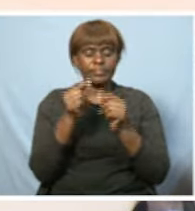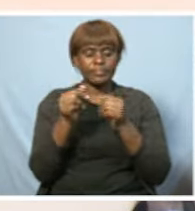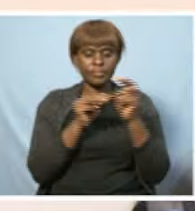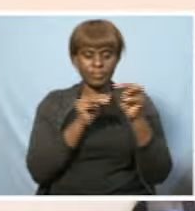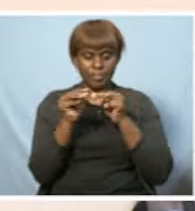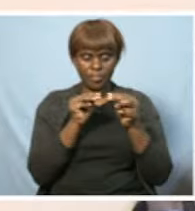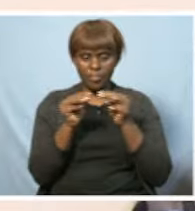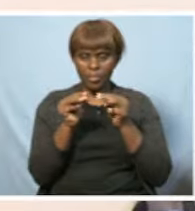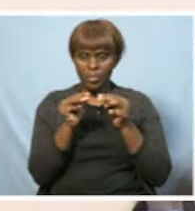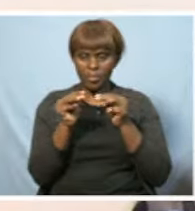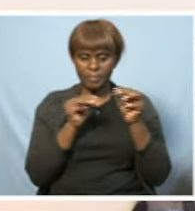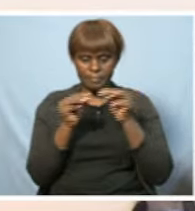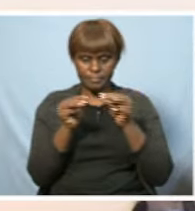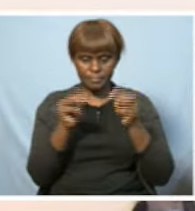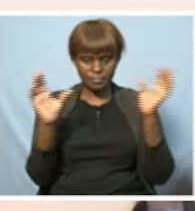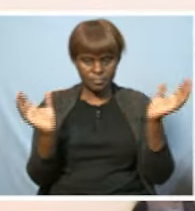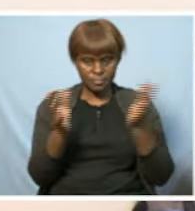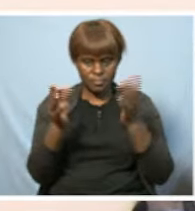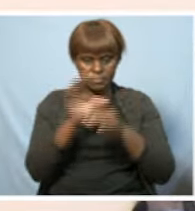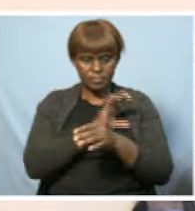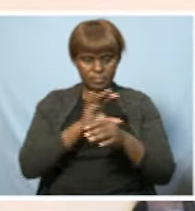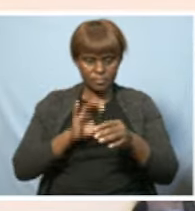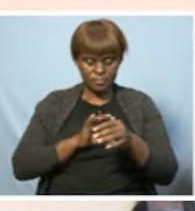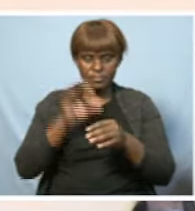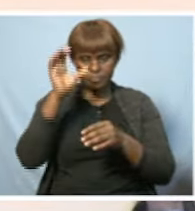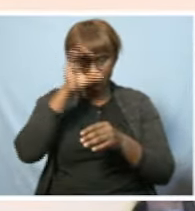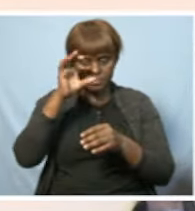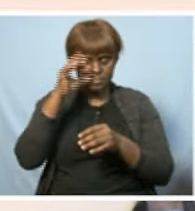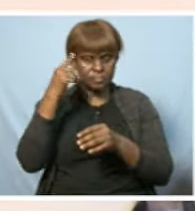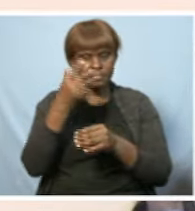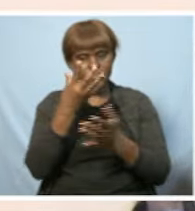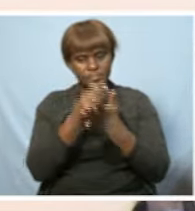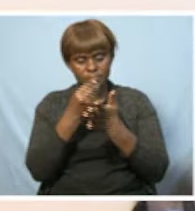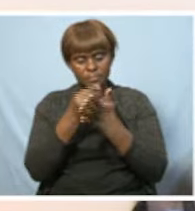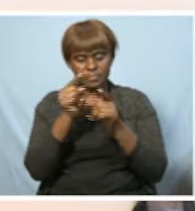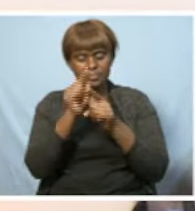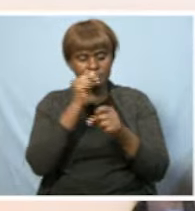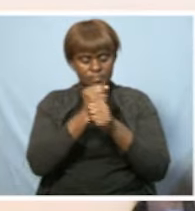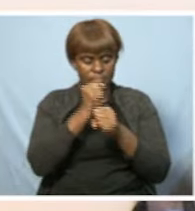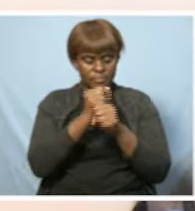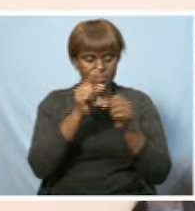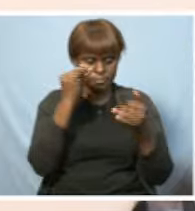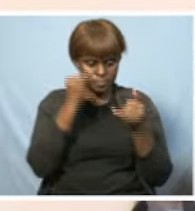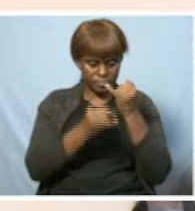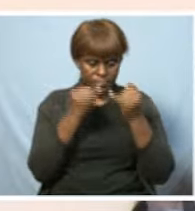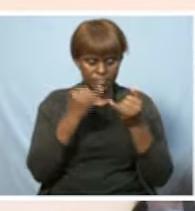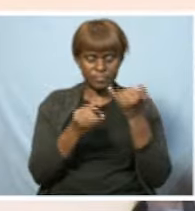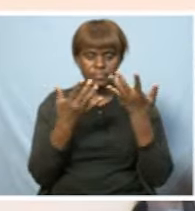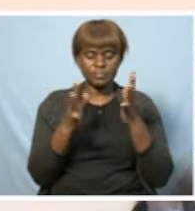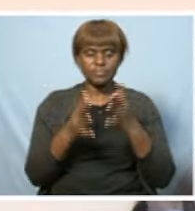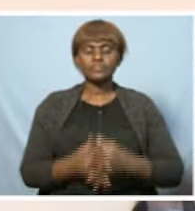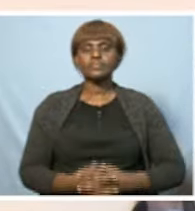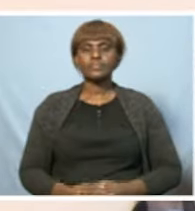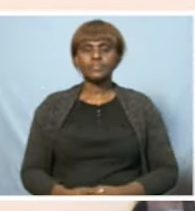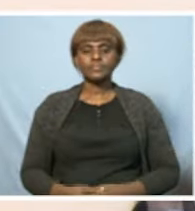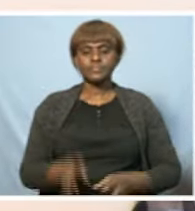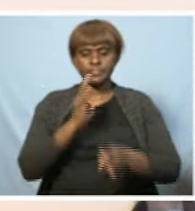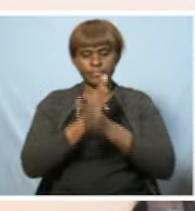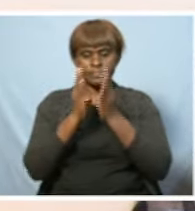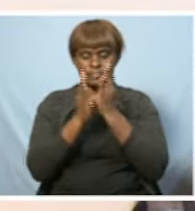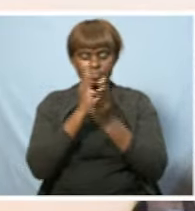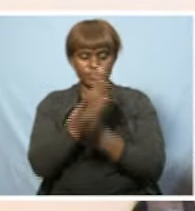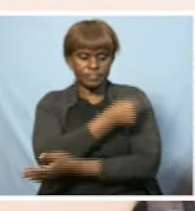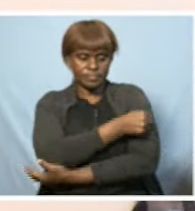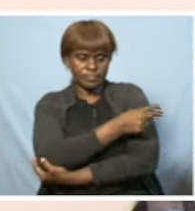Management encouraged the contractor to source funds, and the works have since been done. Construction of a health post